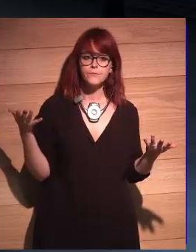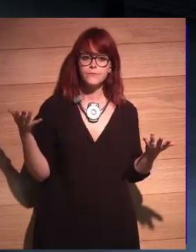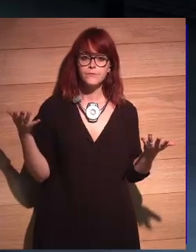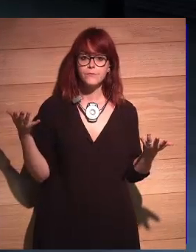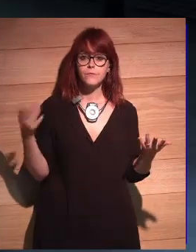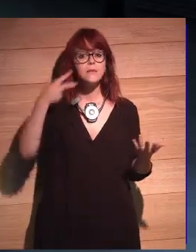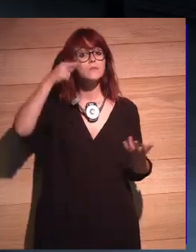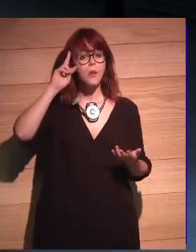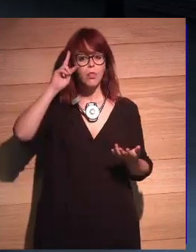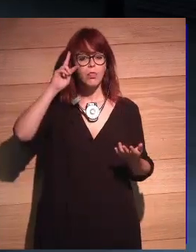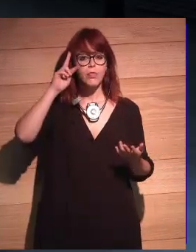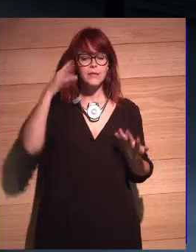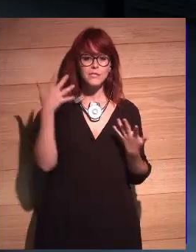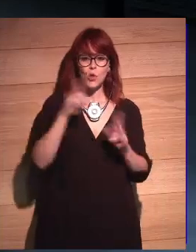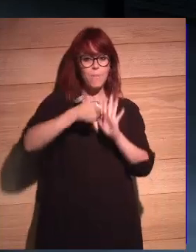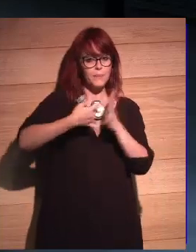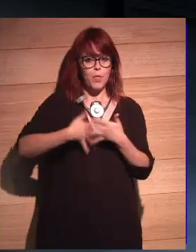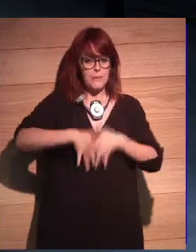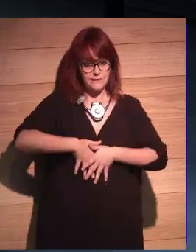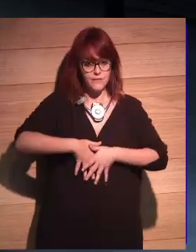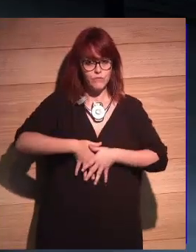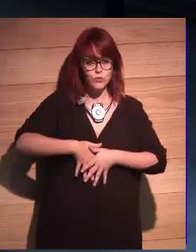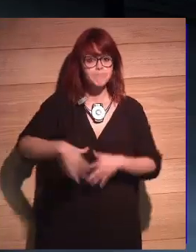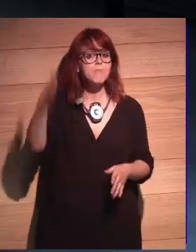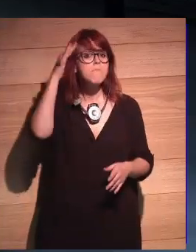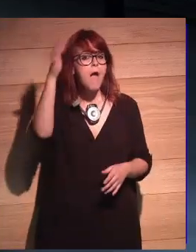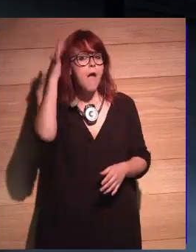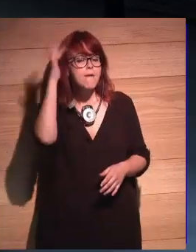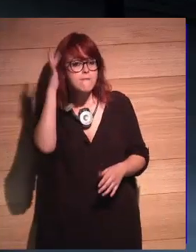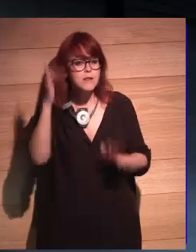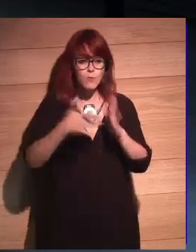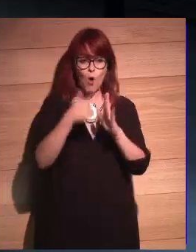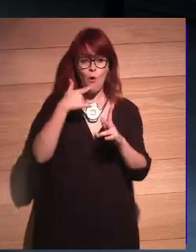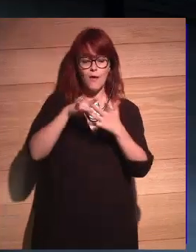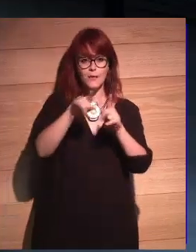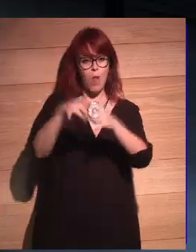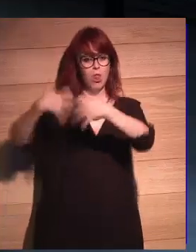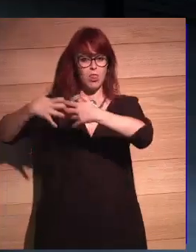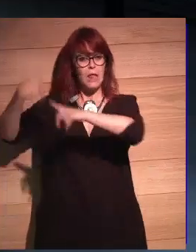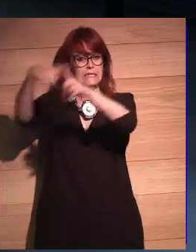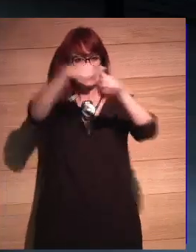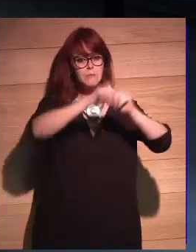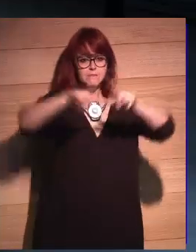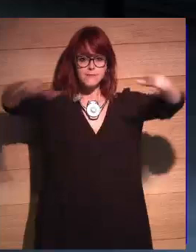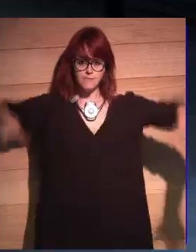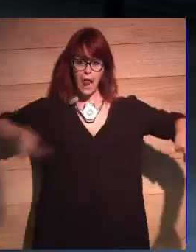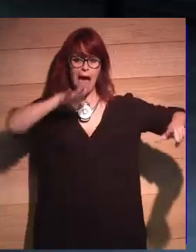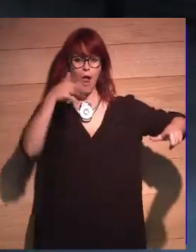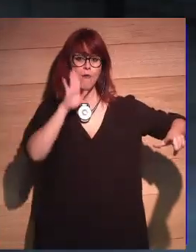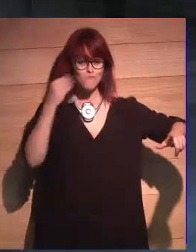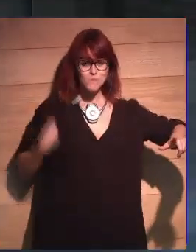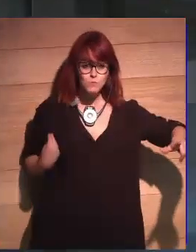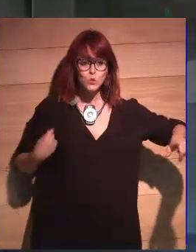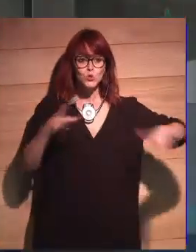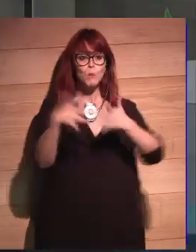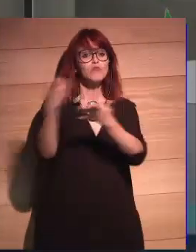immersive experiences. Imagine all these devices in this room right now, they're all connected. They're on